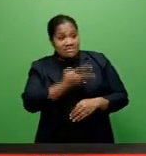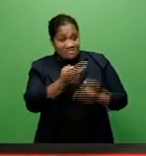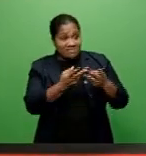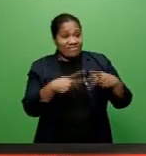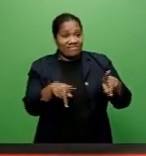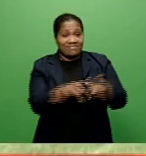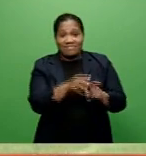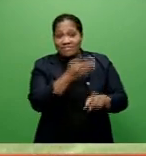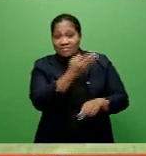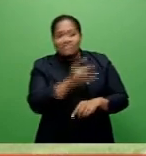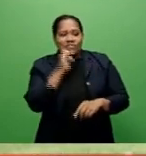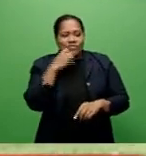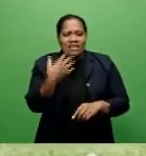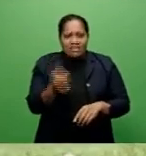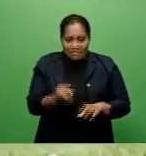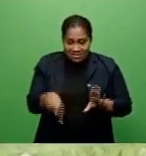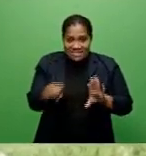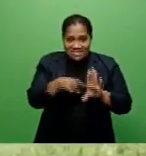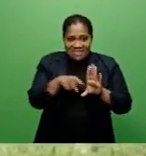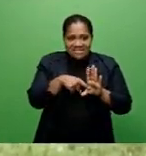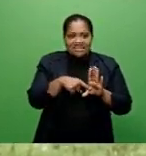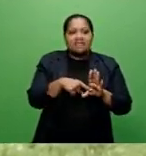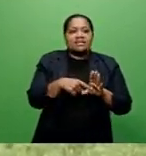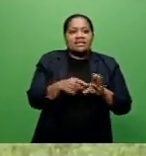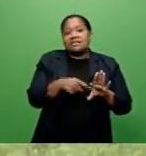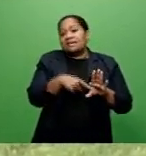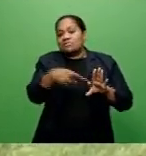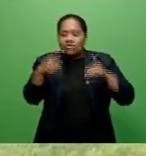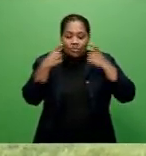indoor setup as well as an outdoor display.